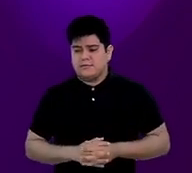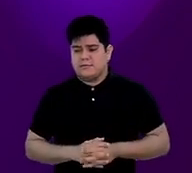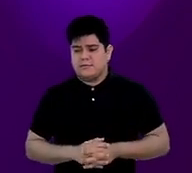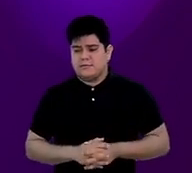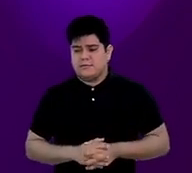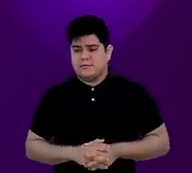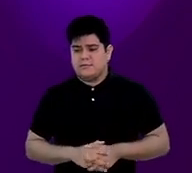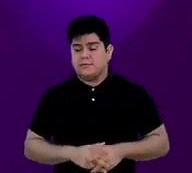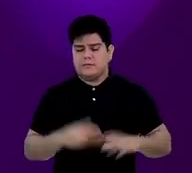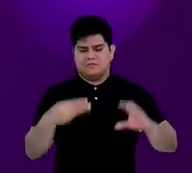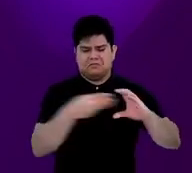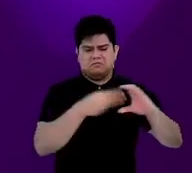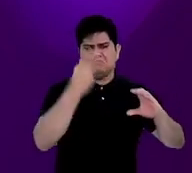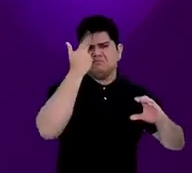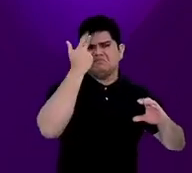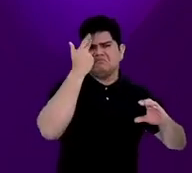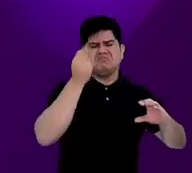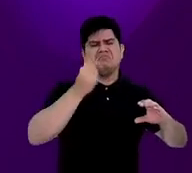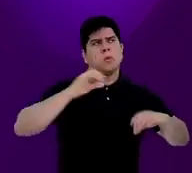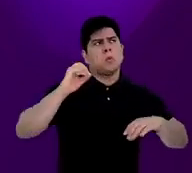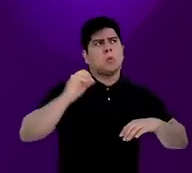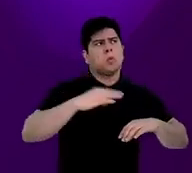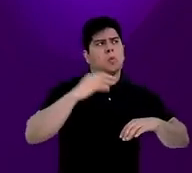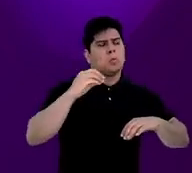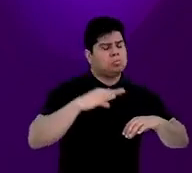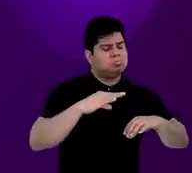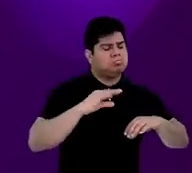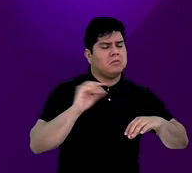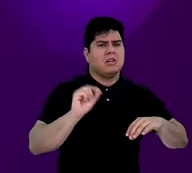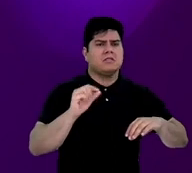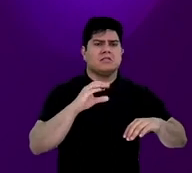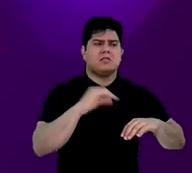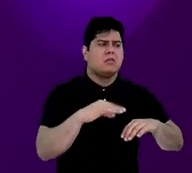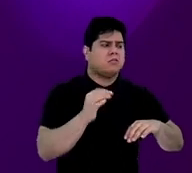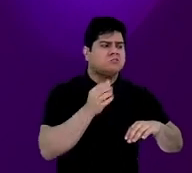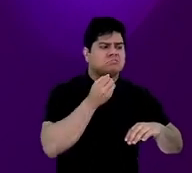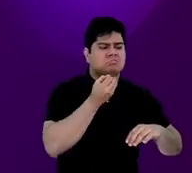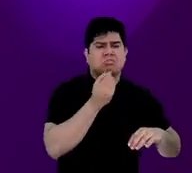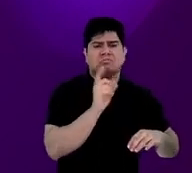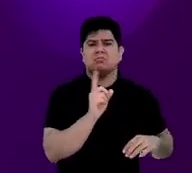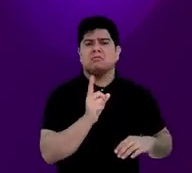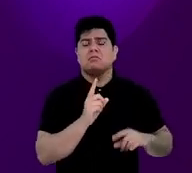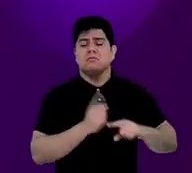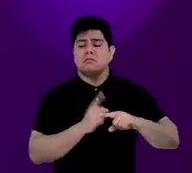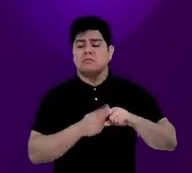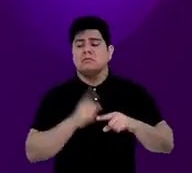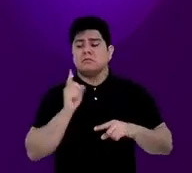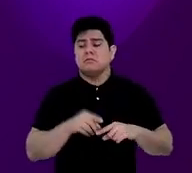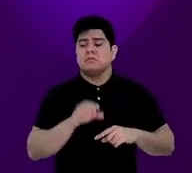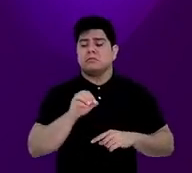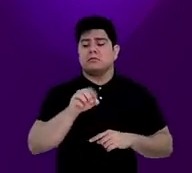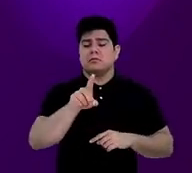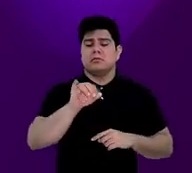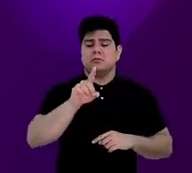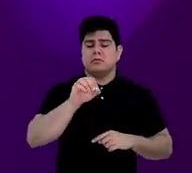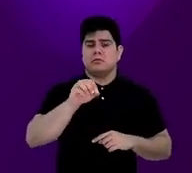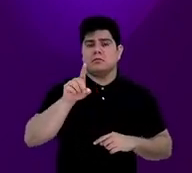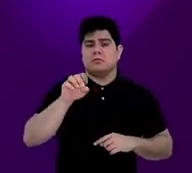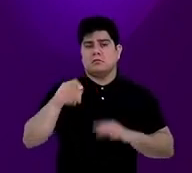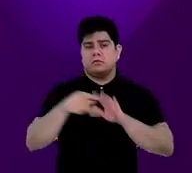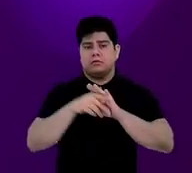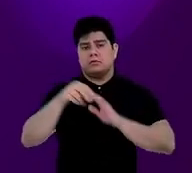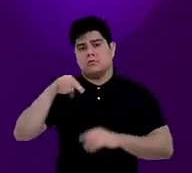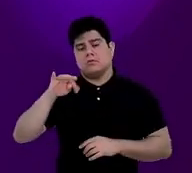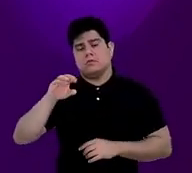way to photobiomodulation. The idea was that if the nitric oxide was inhibiting the mitochondria, these cells